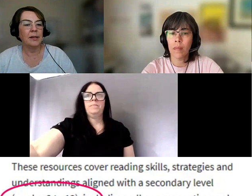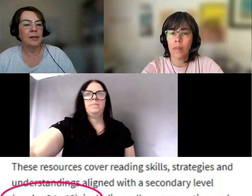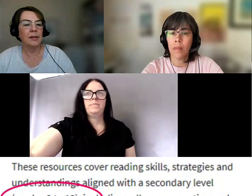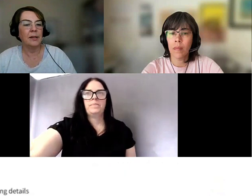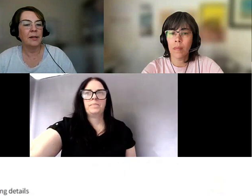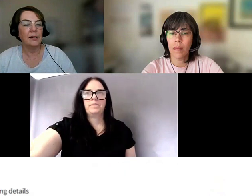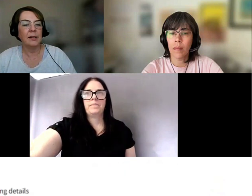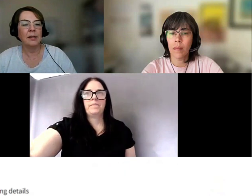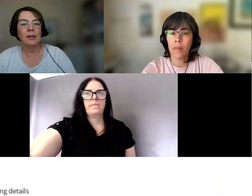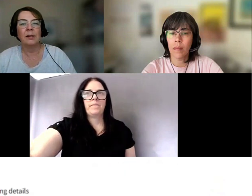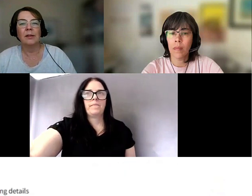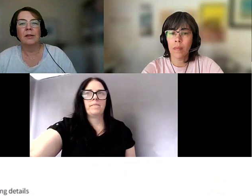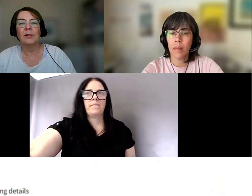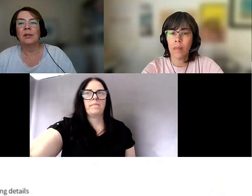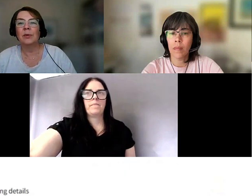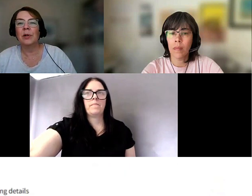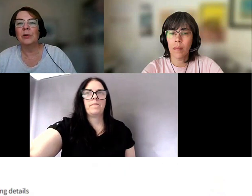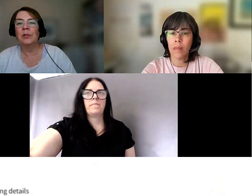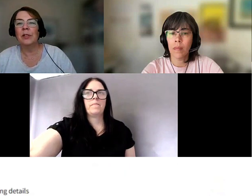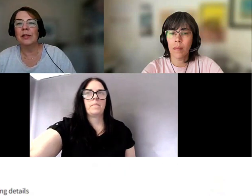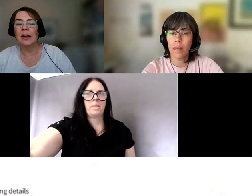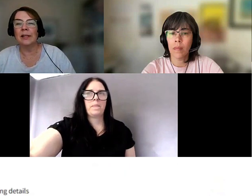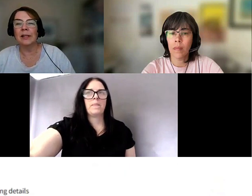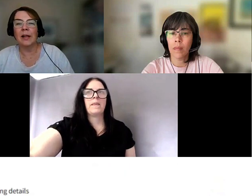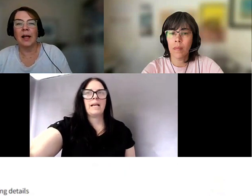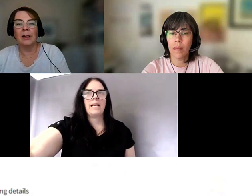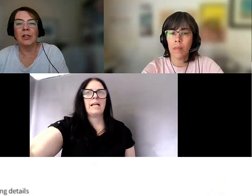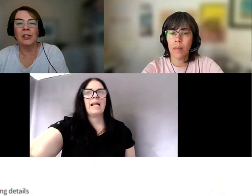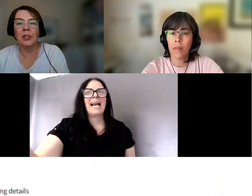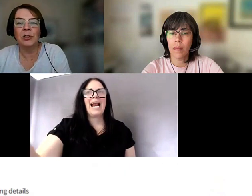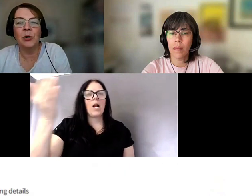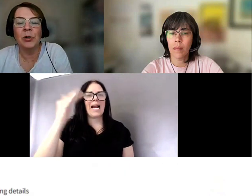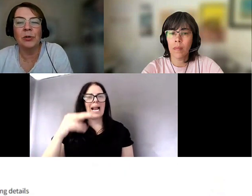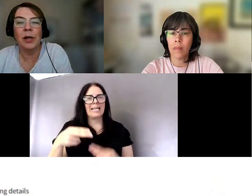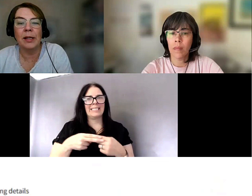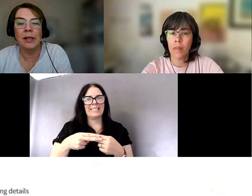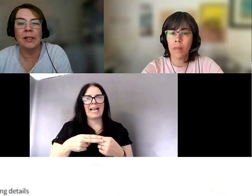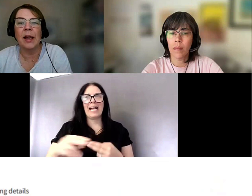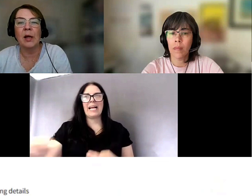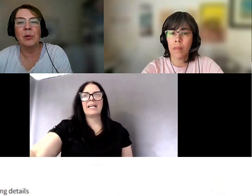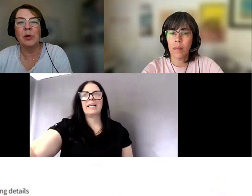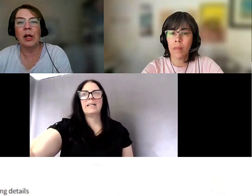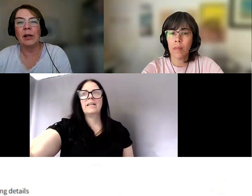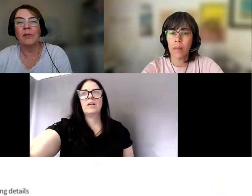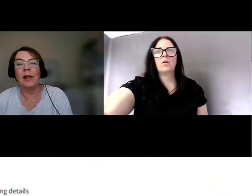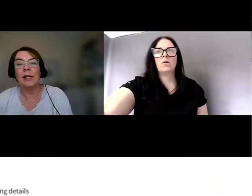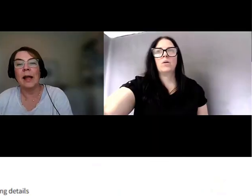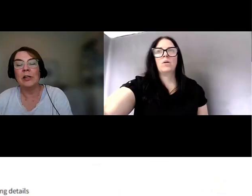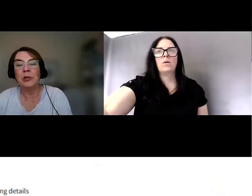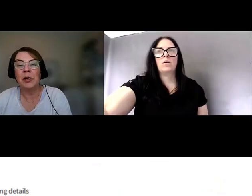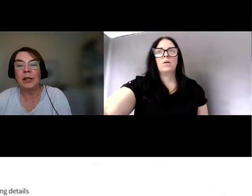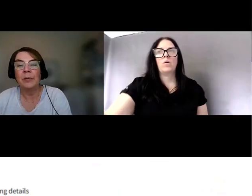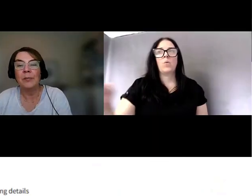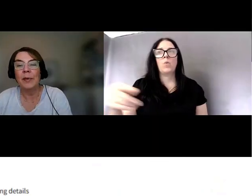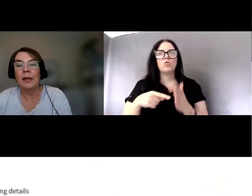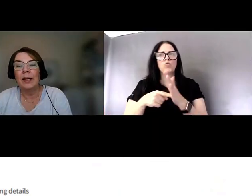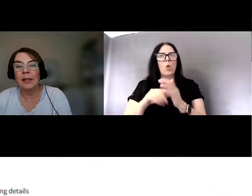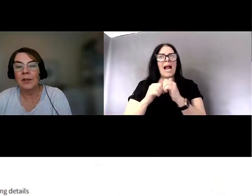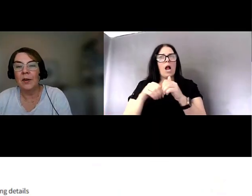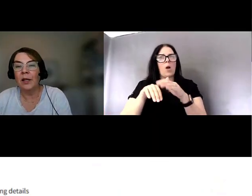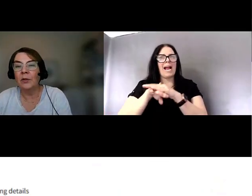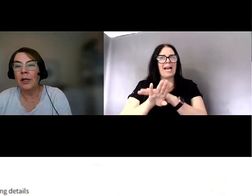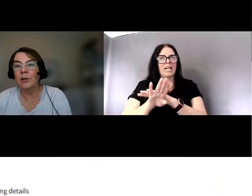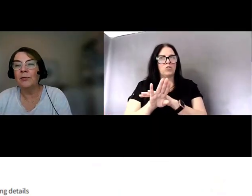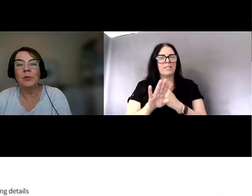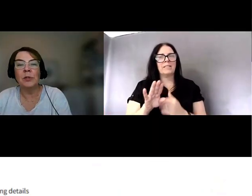Okay. So we'll go to the next slide just to show you an example of an entry.